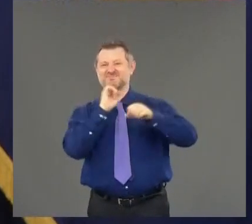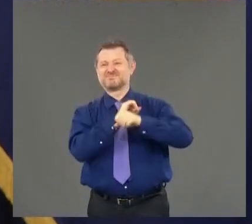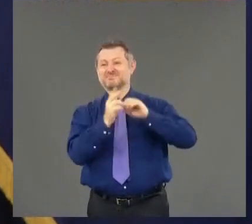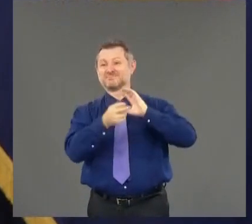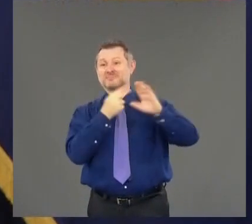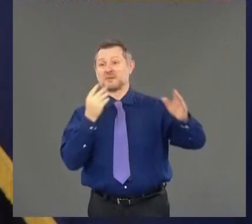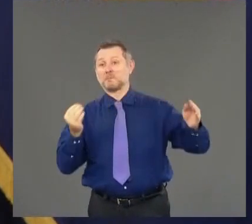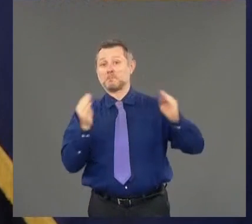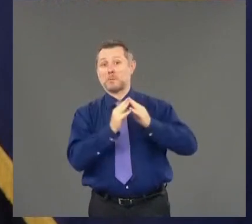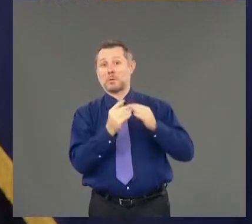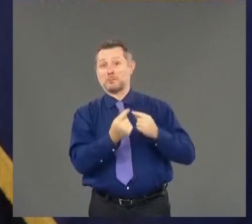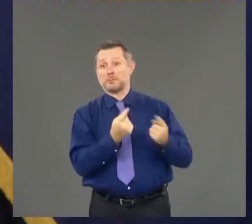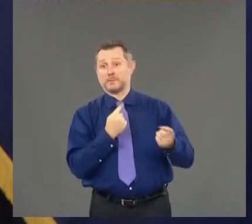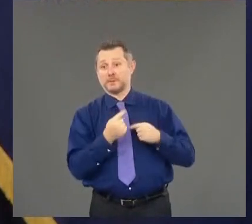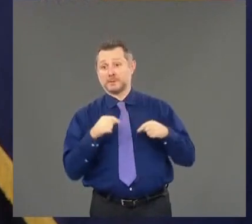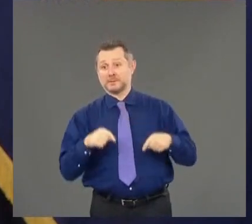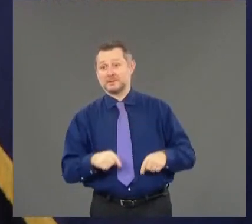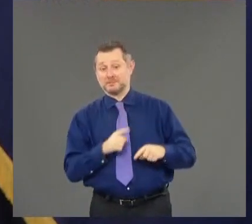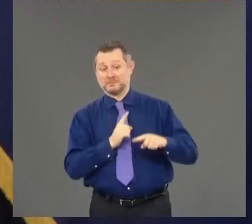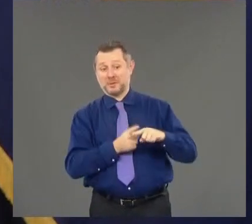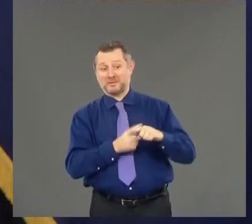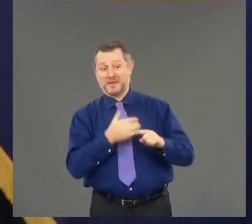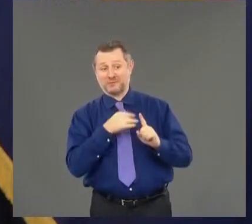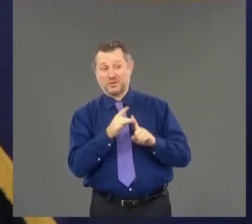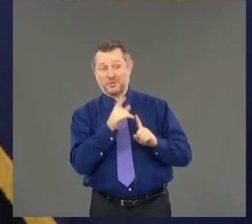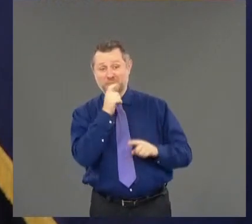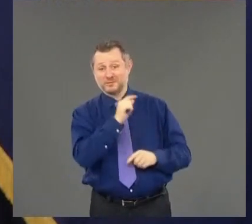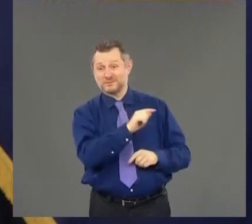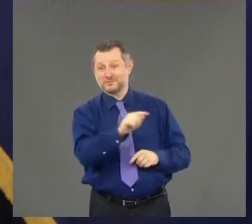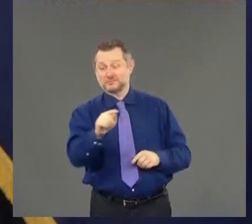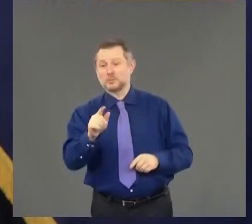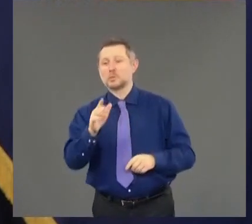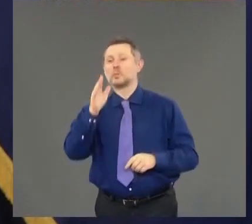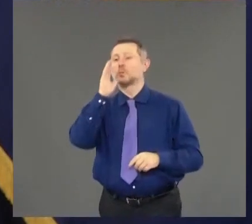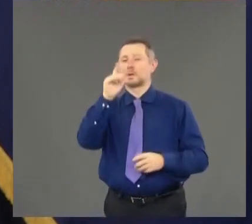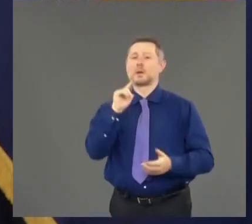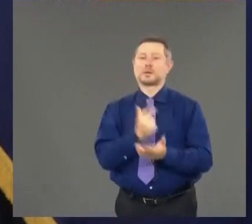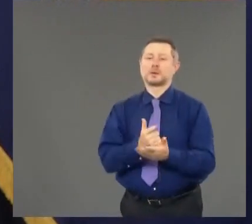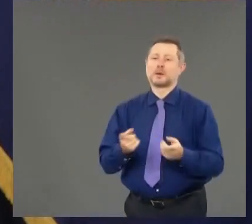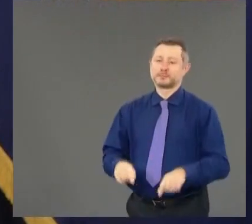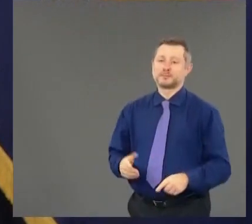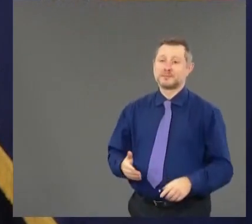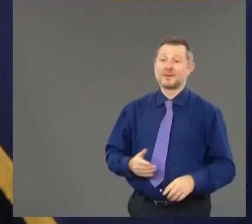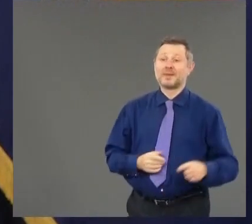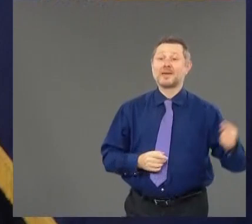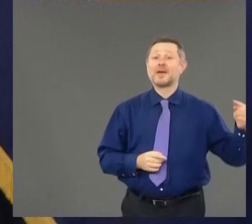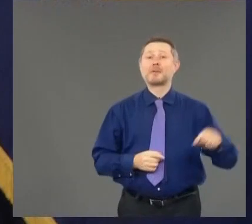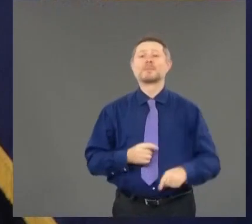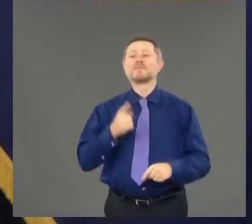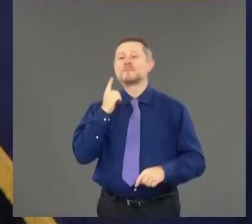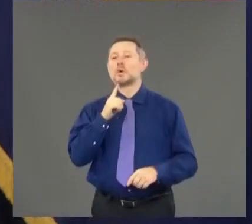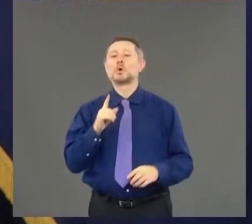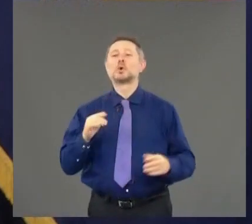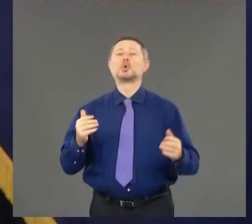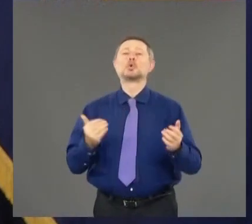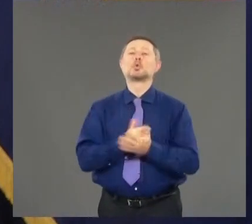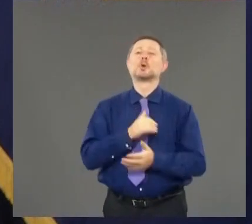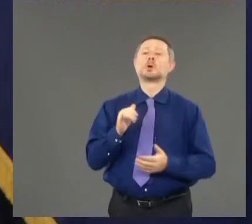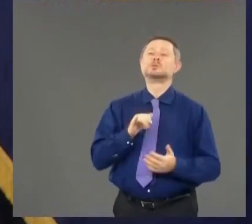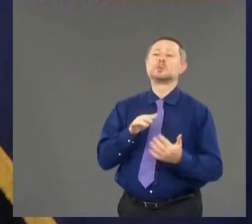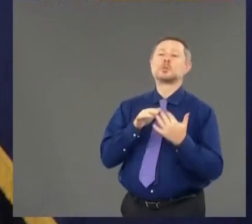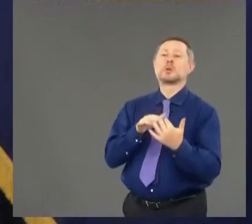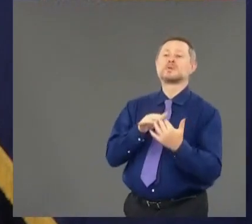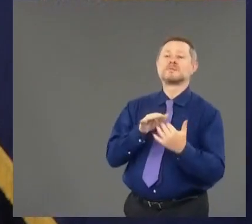the virus. That is going to happen. And now that's going to open up a new front where you